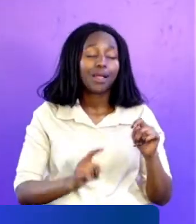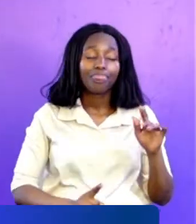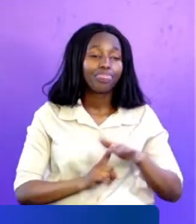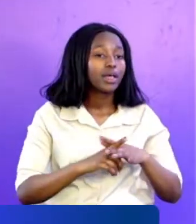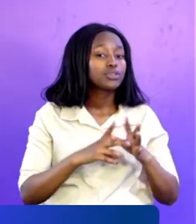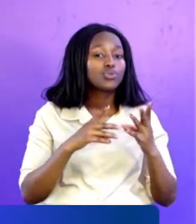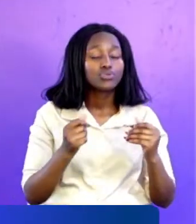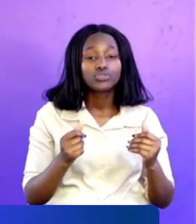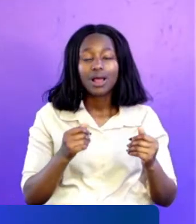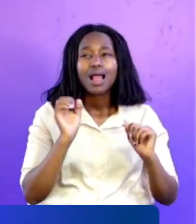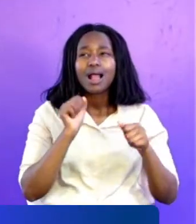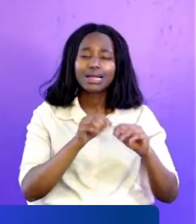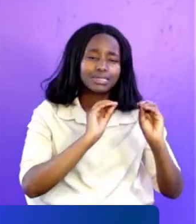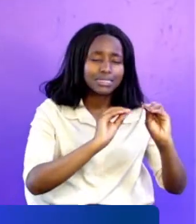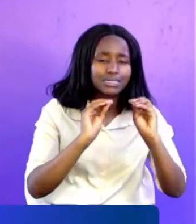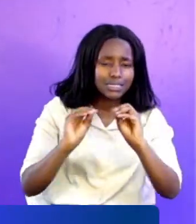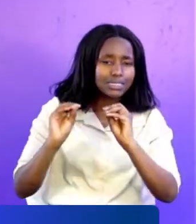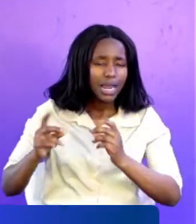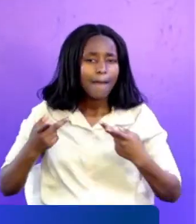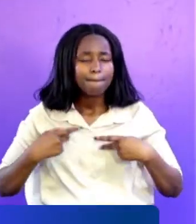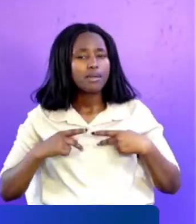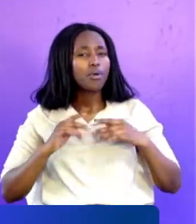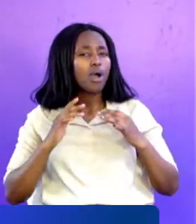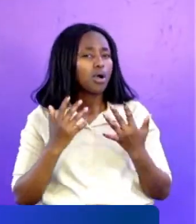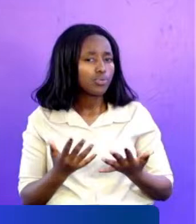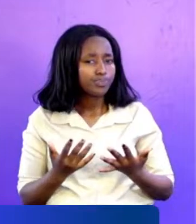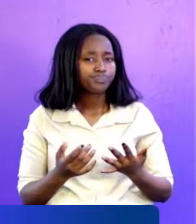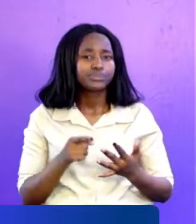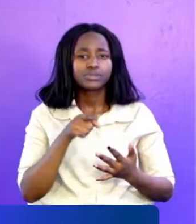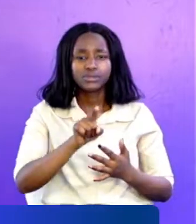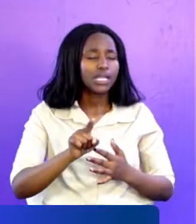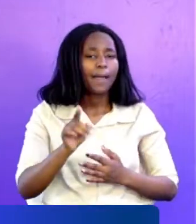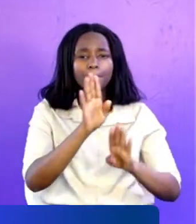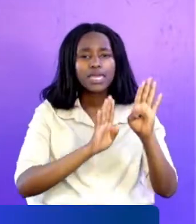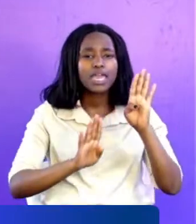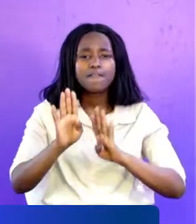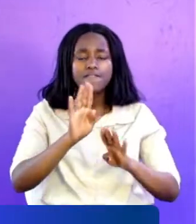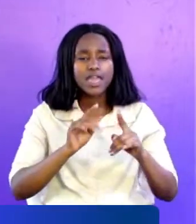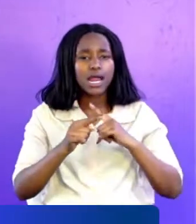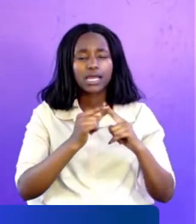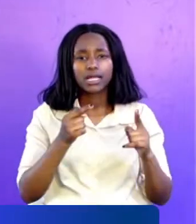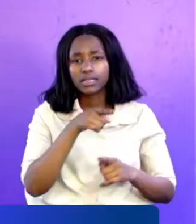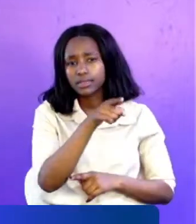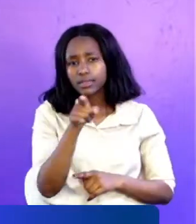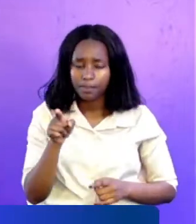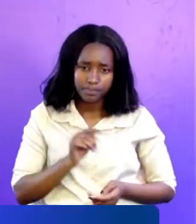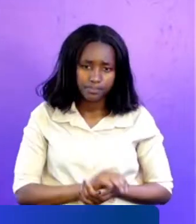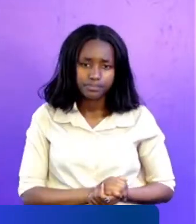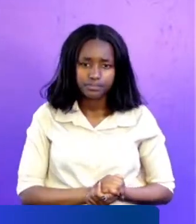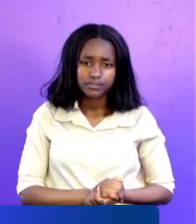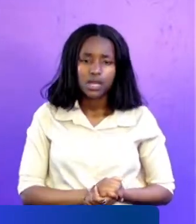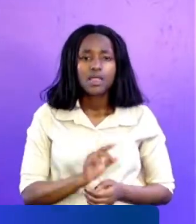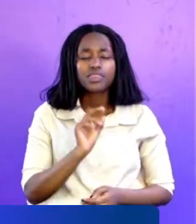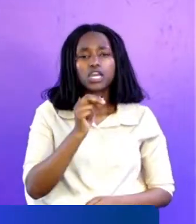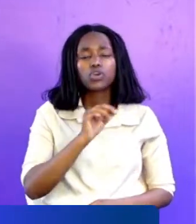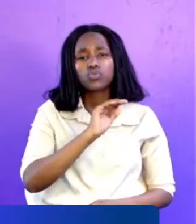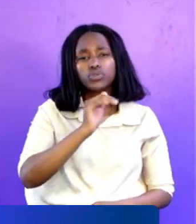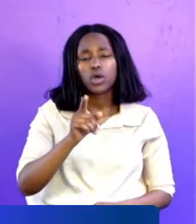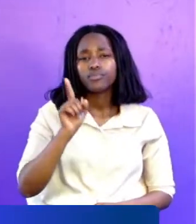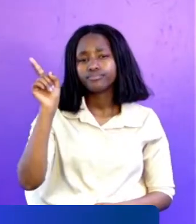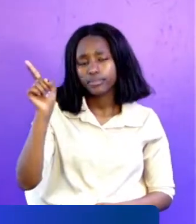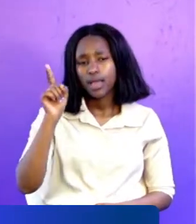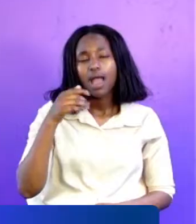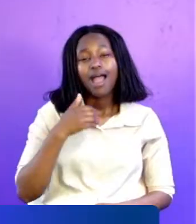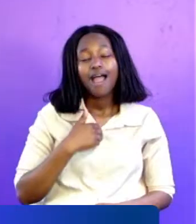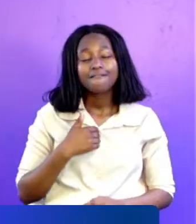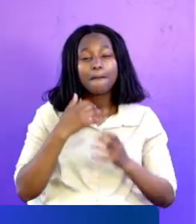do civic education? Some of the nutritional behaviors they have is killing them. Go to Kikuyu here, Kikuyu town. The